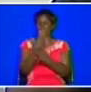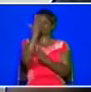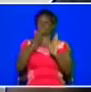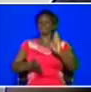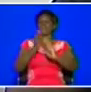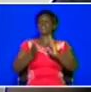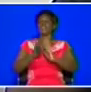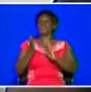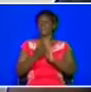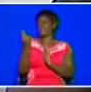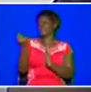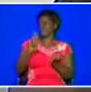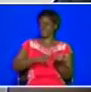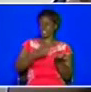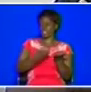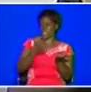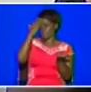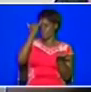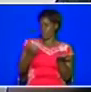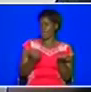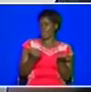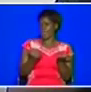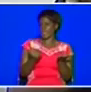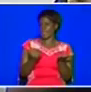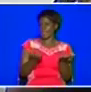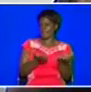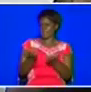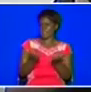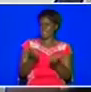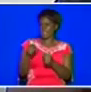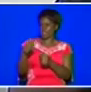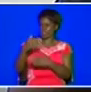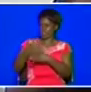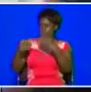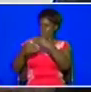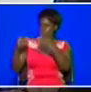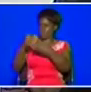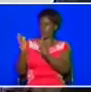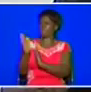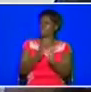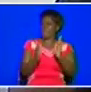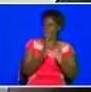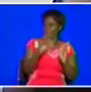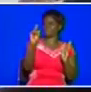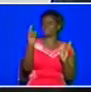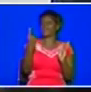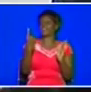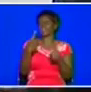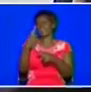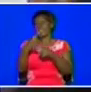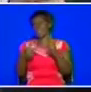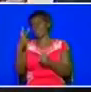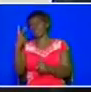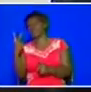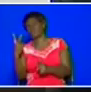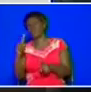with very little resources. Why? Unlike investment, you have to build a plant or you have to do new investment. It takes you a year or two.